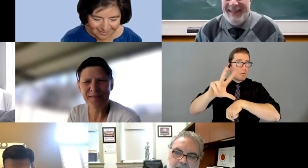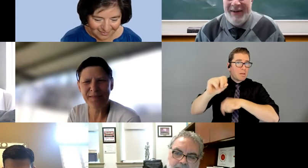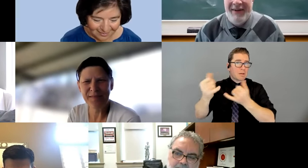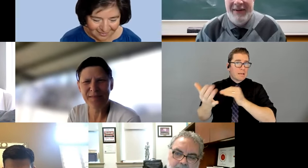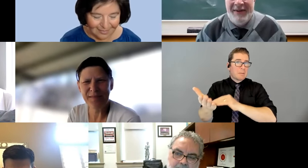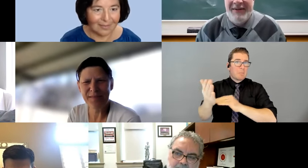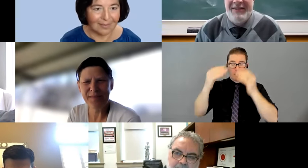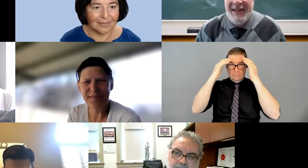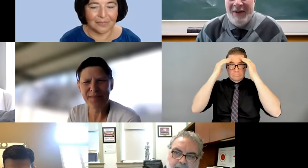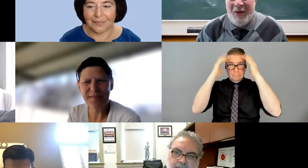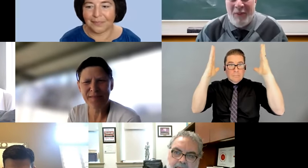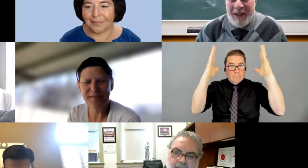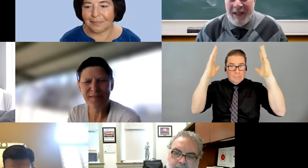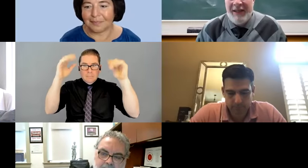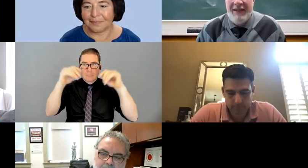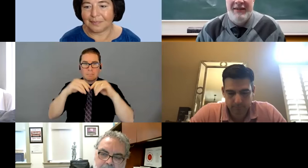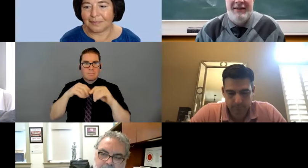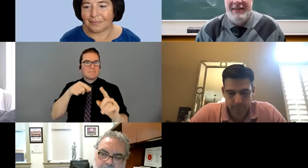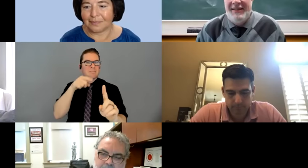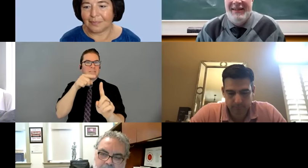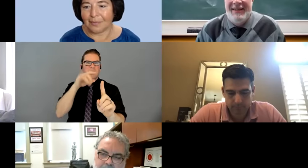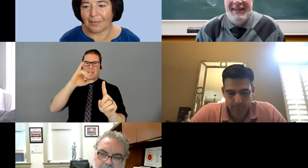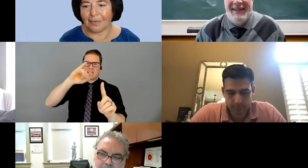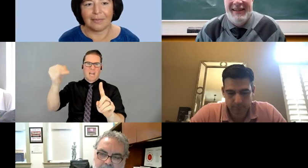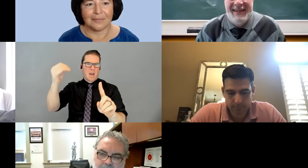She is on her J-O-B.